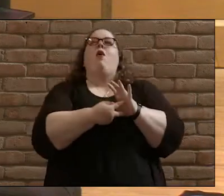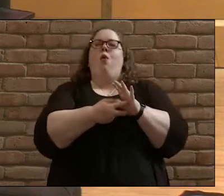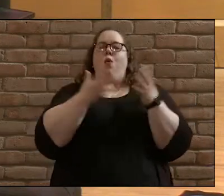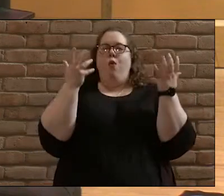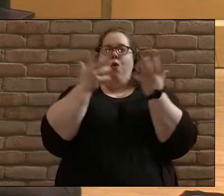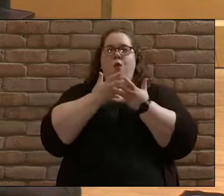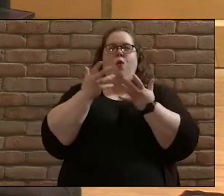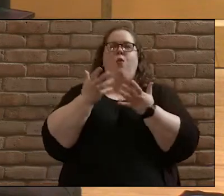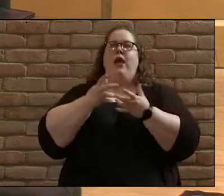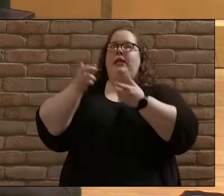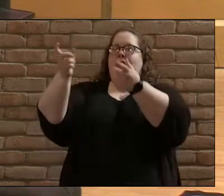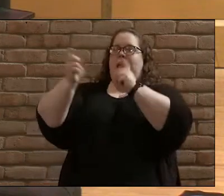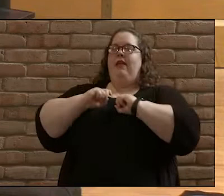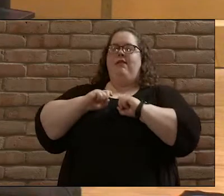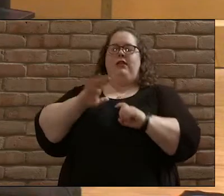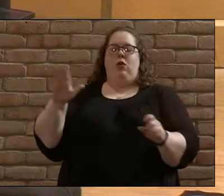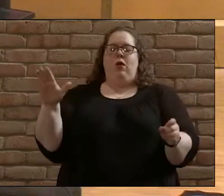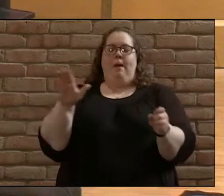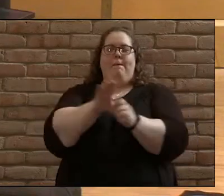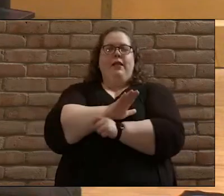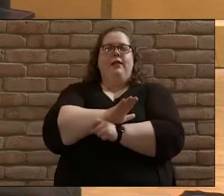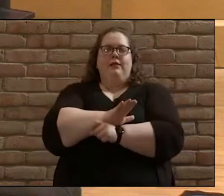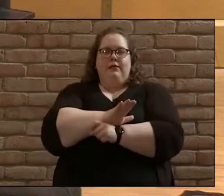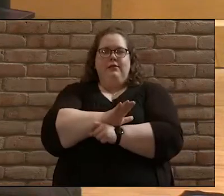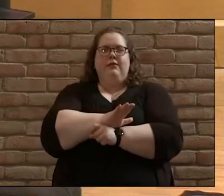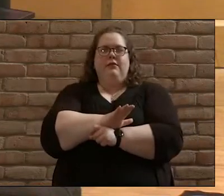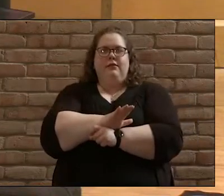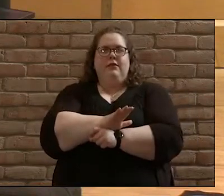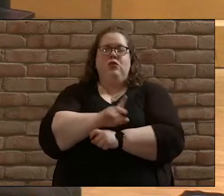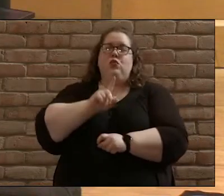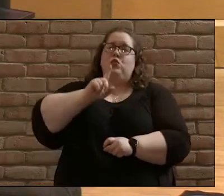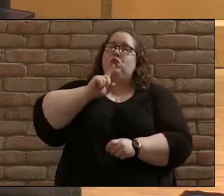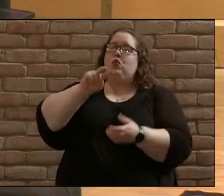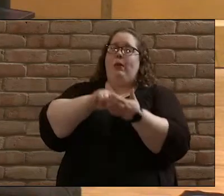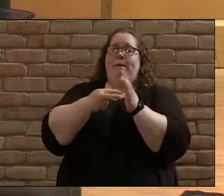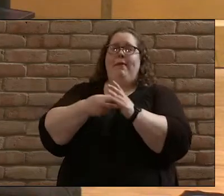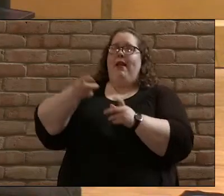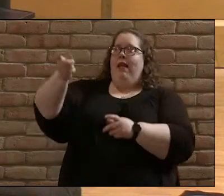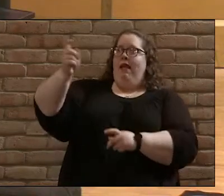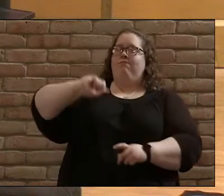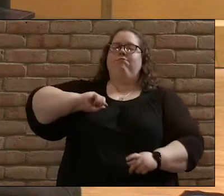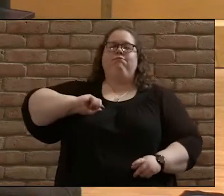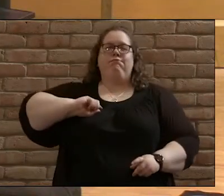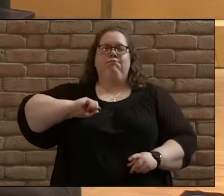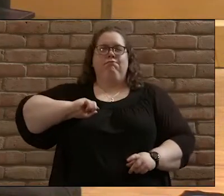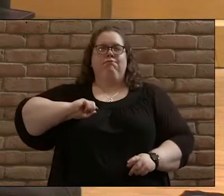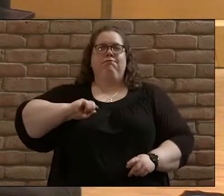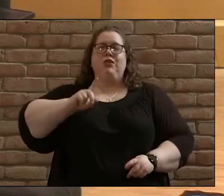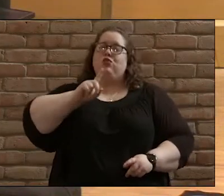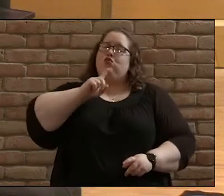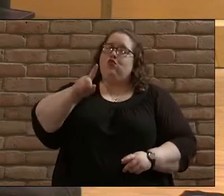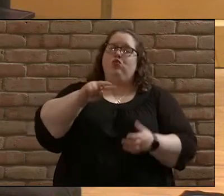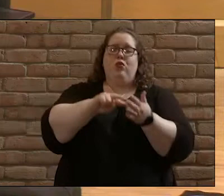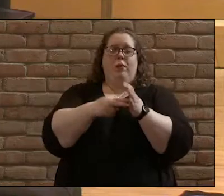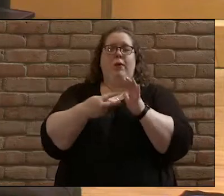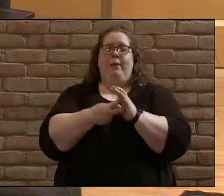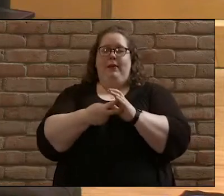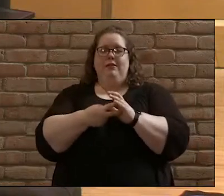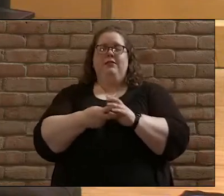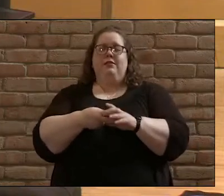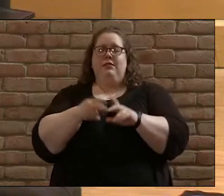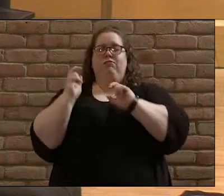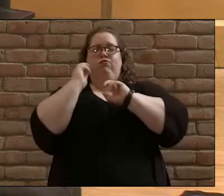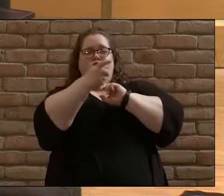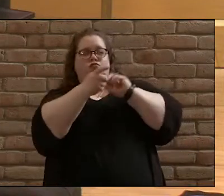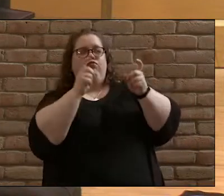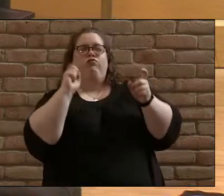complete wholeness, and provide us true meaning and true purpose. You